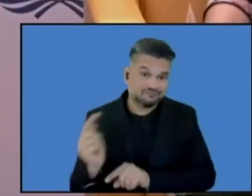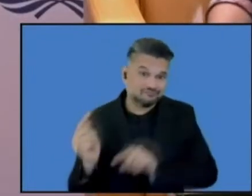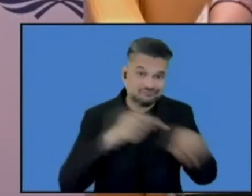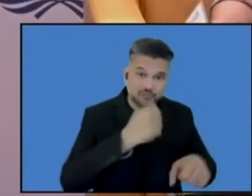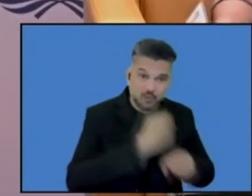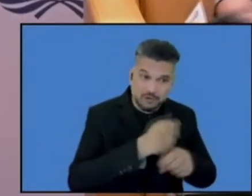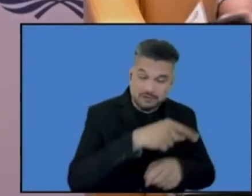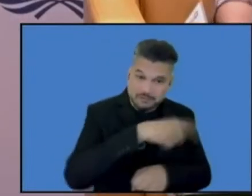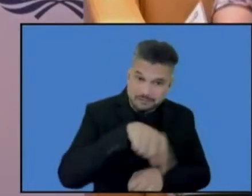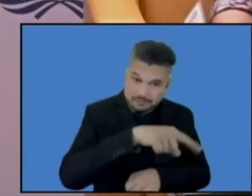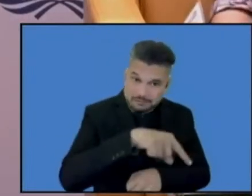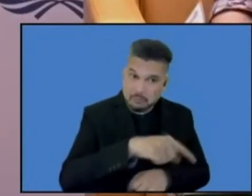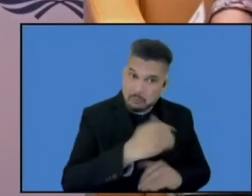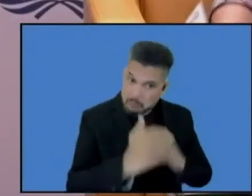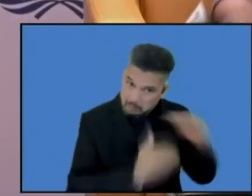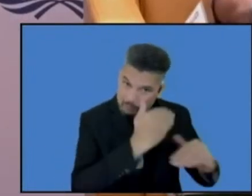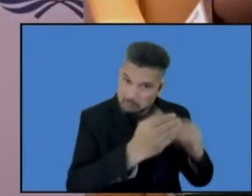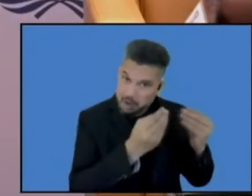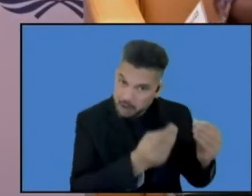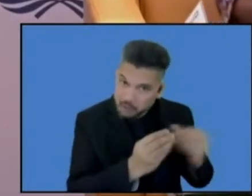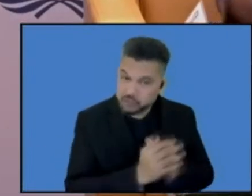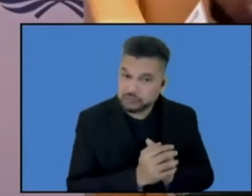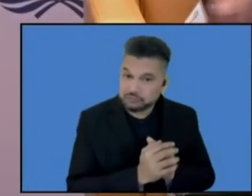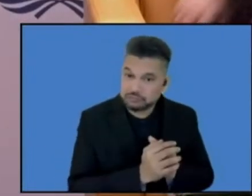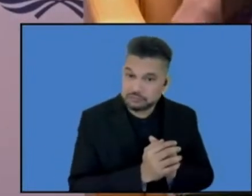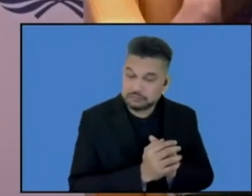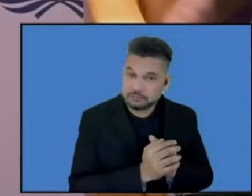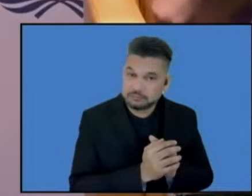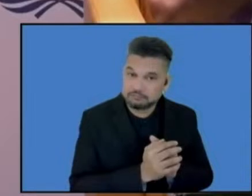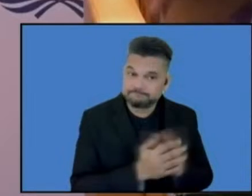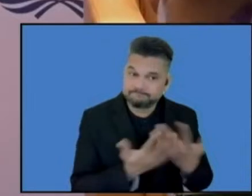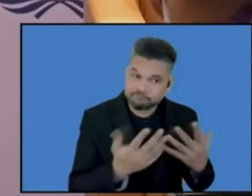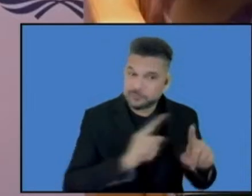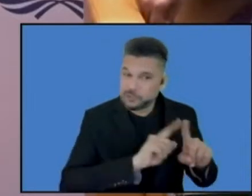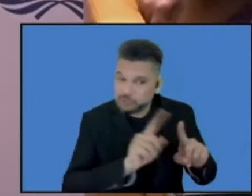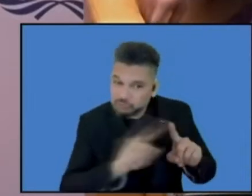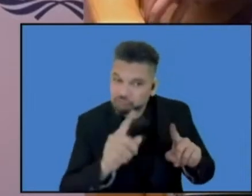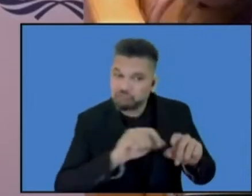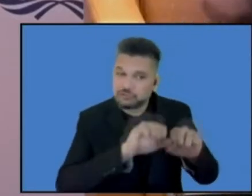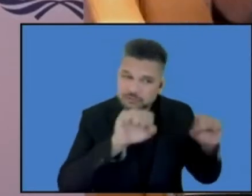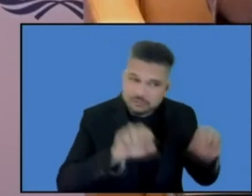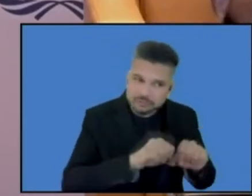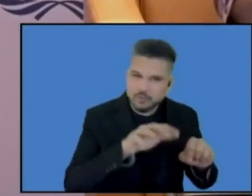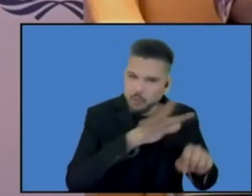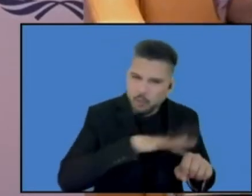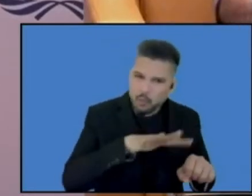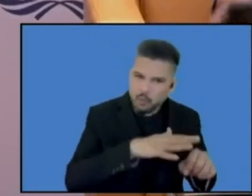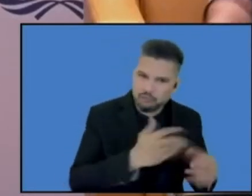social security benefits and building systems that promote long-term inclusion.